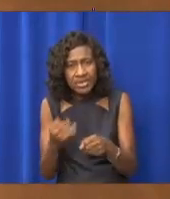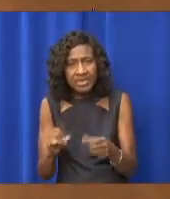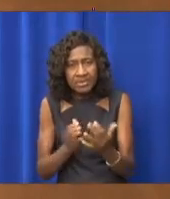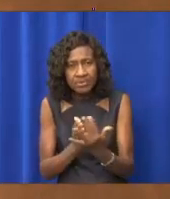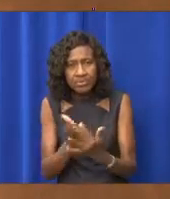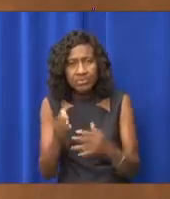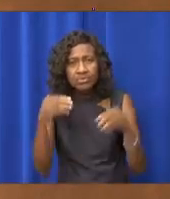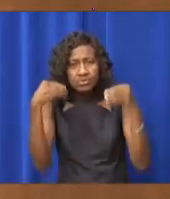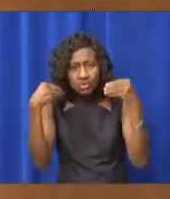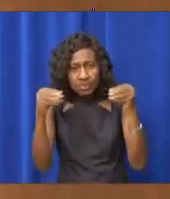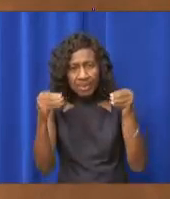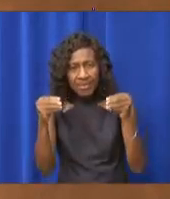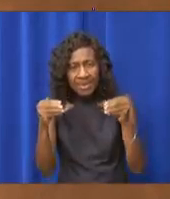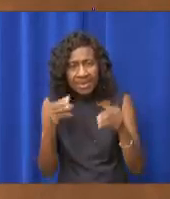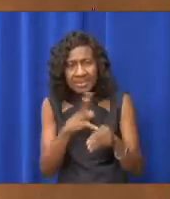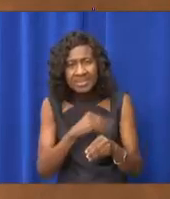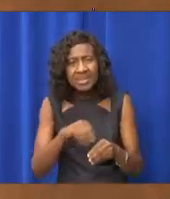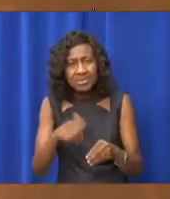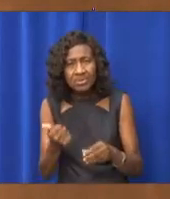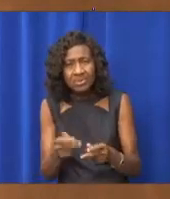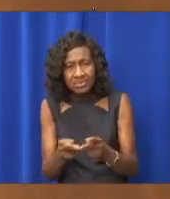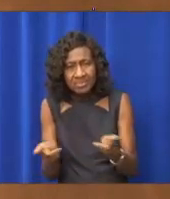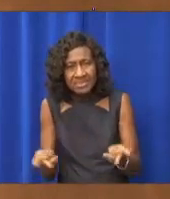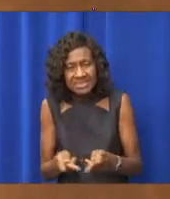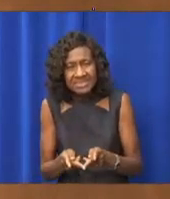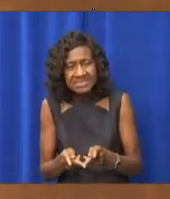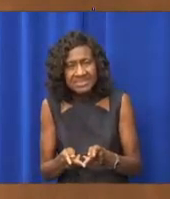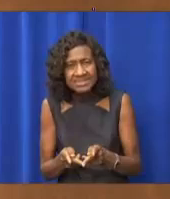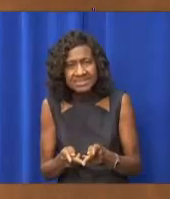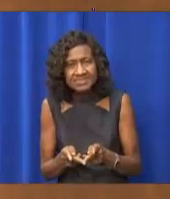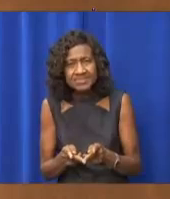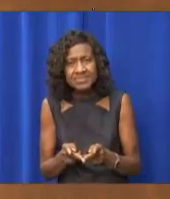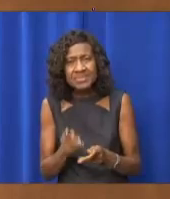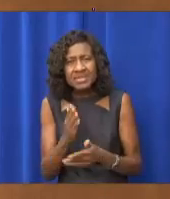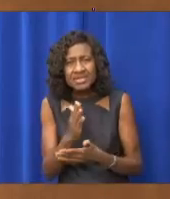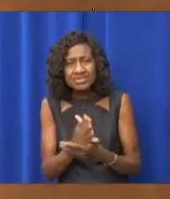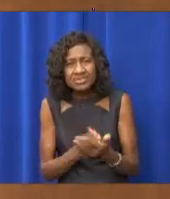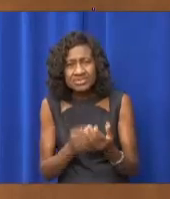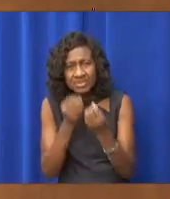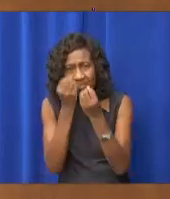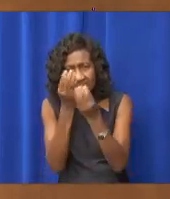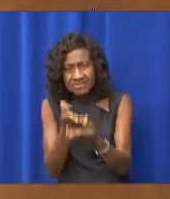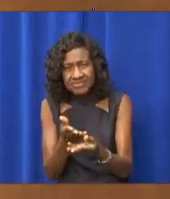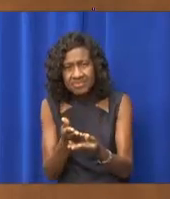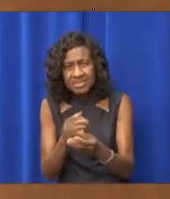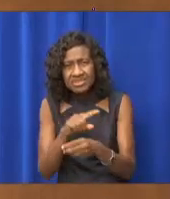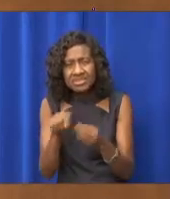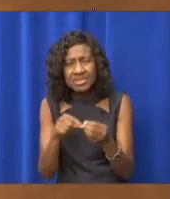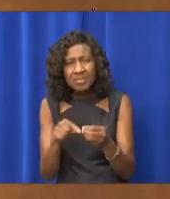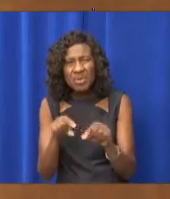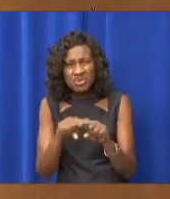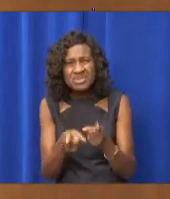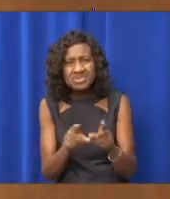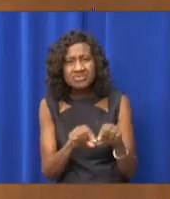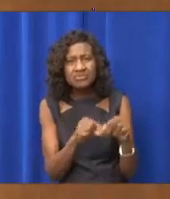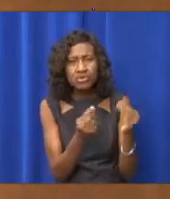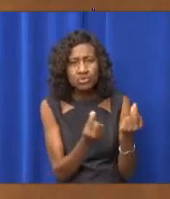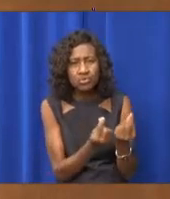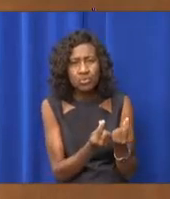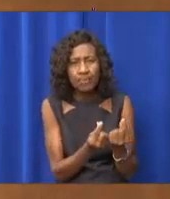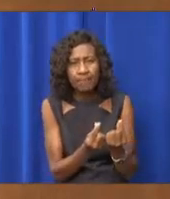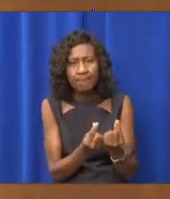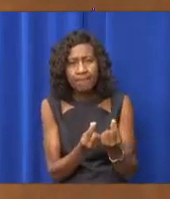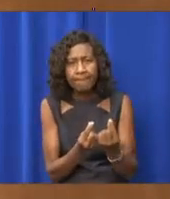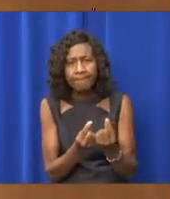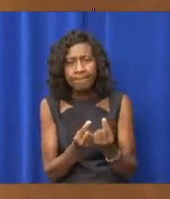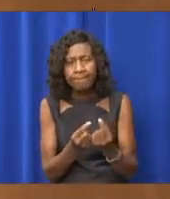give you more information. I have some information here in front of me about some of the testing groups, but we are trying to get that